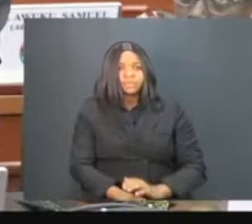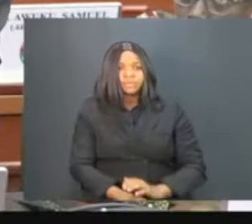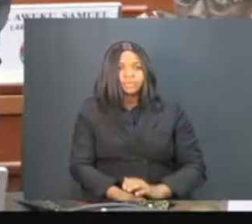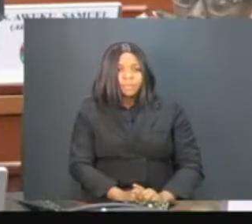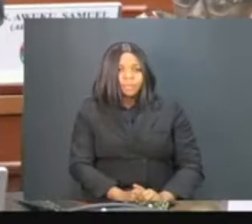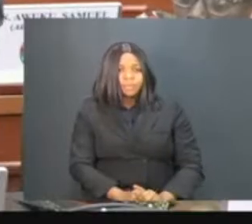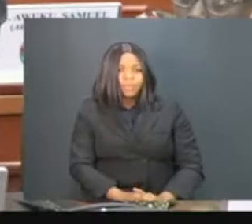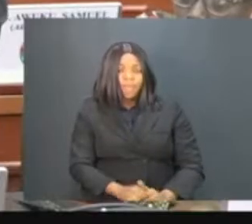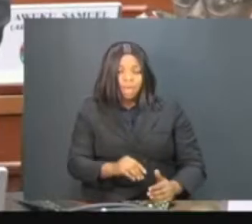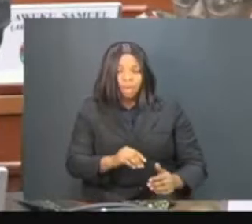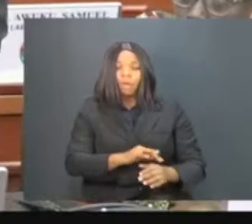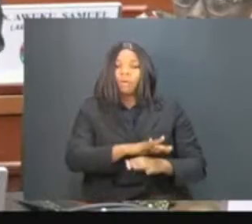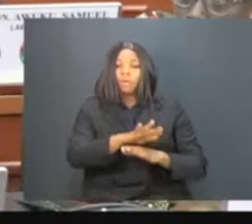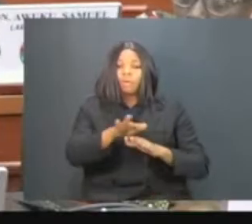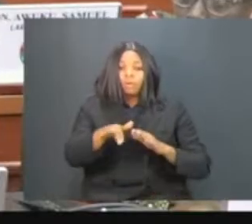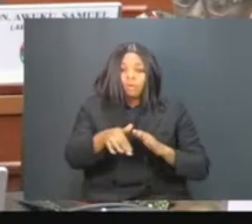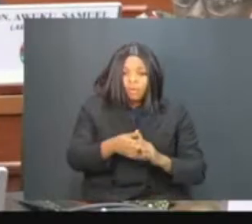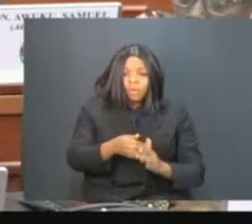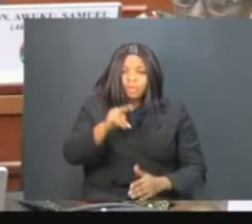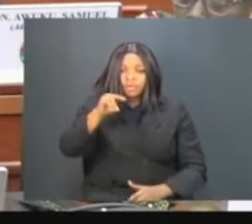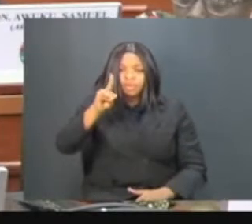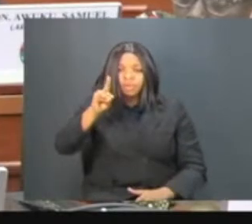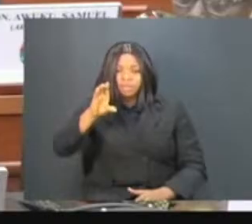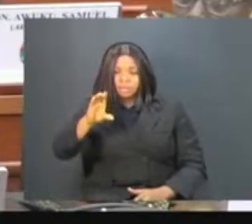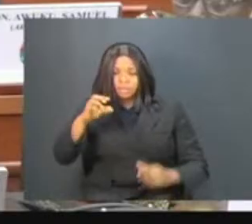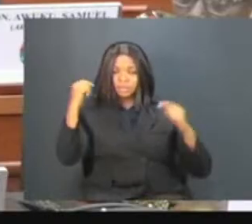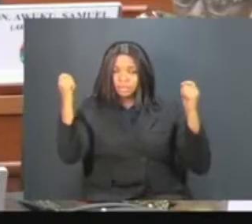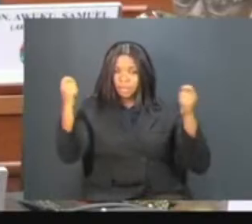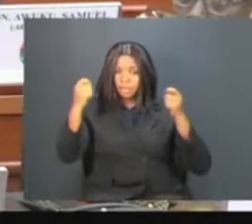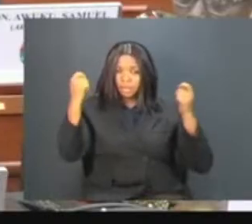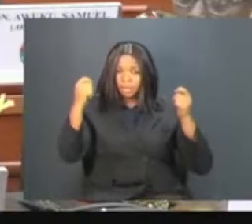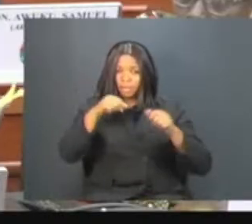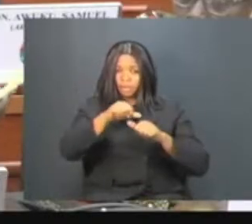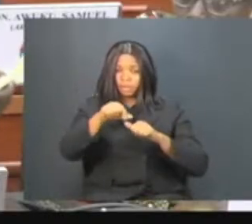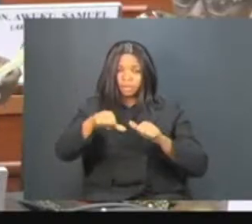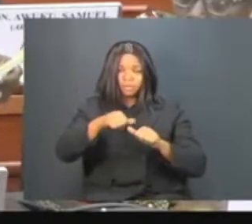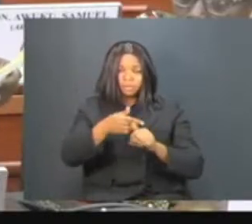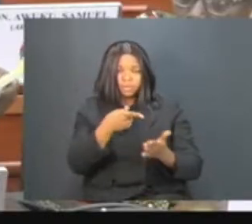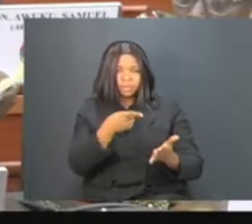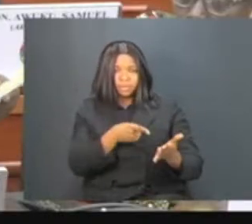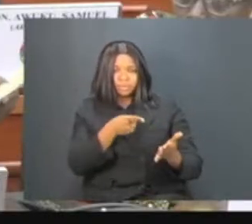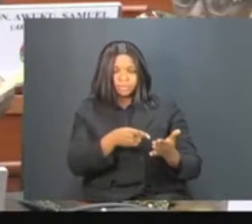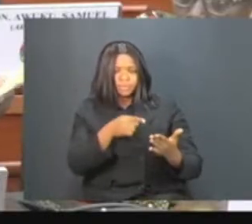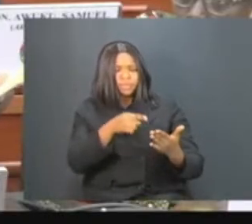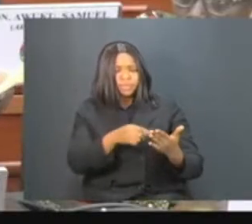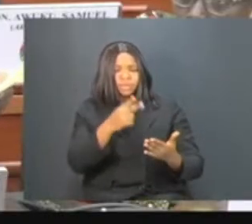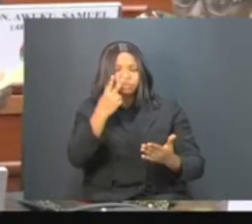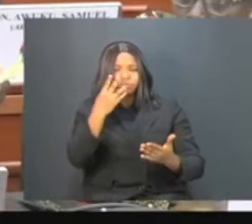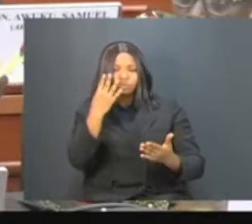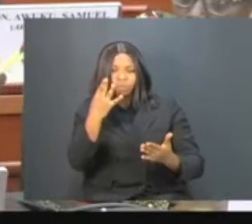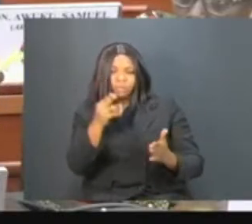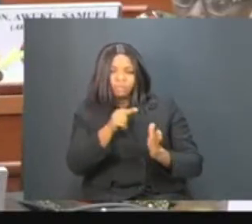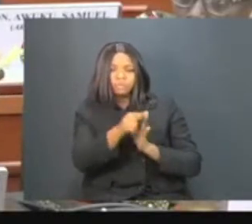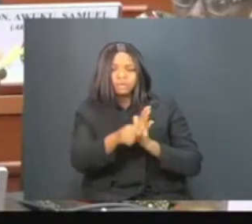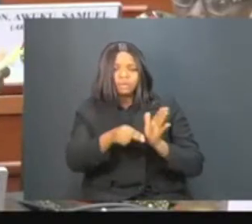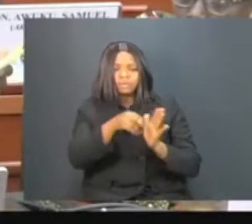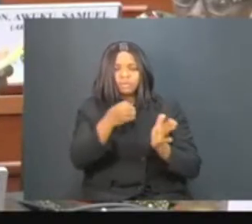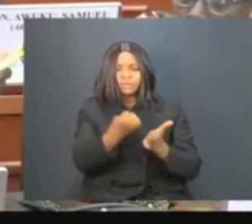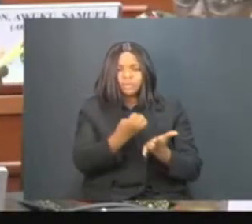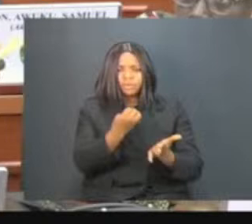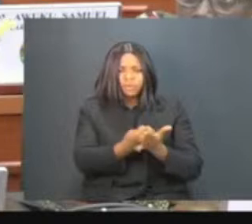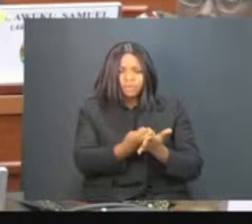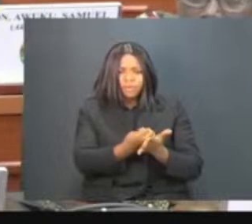was anchored on this promise. And I quote, Mr. Speaker, this is what they told the Ghanaian youth. The 24-hour economy is